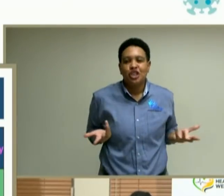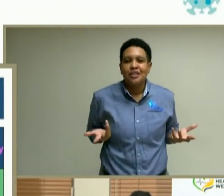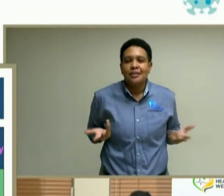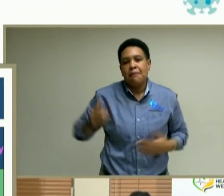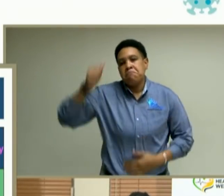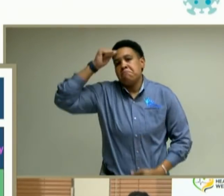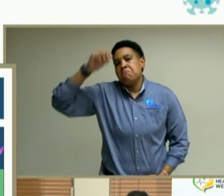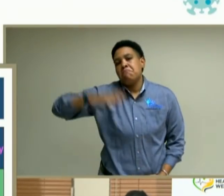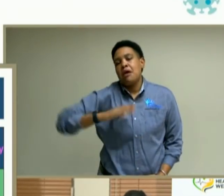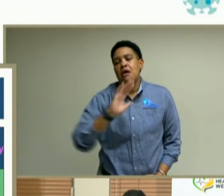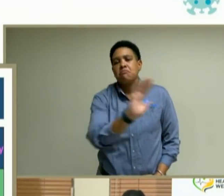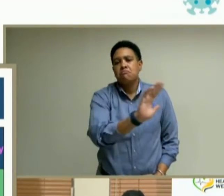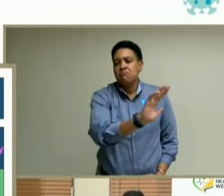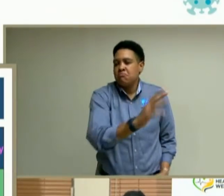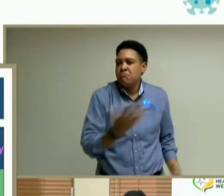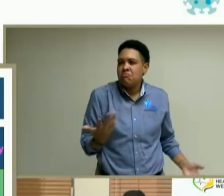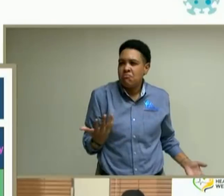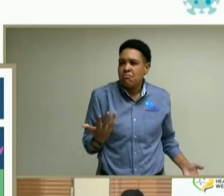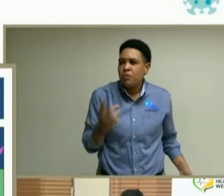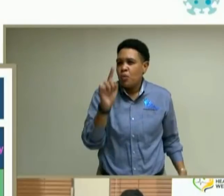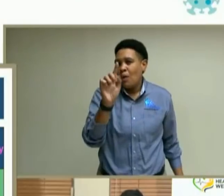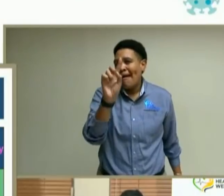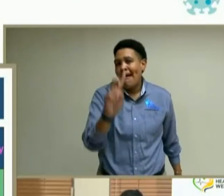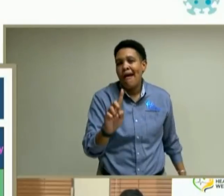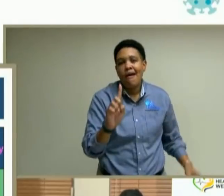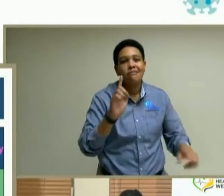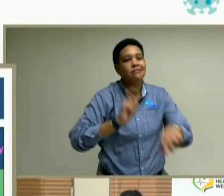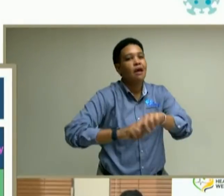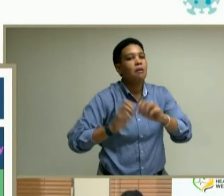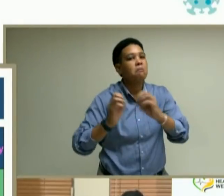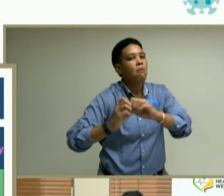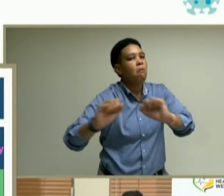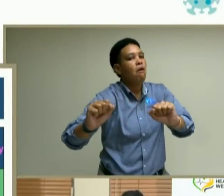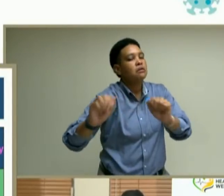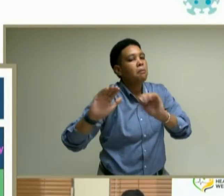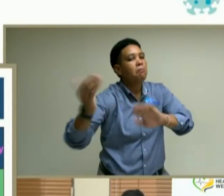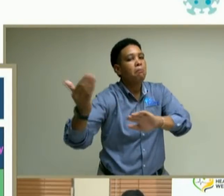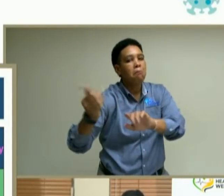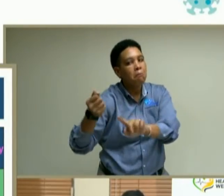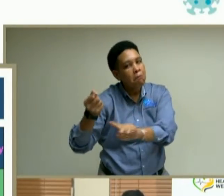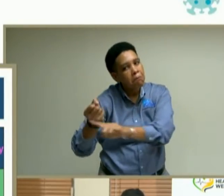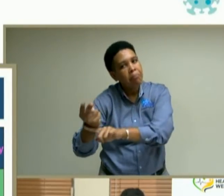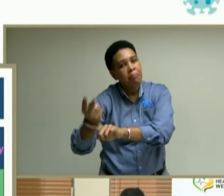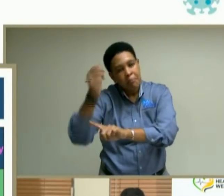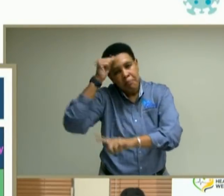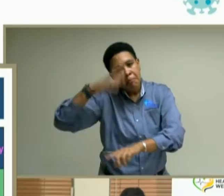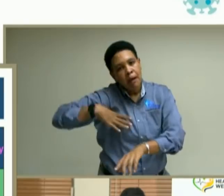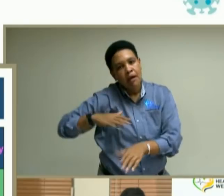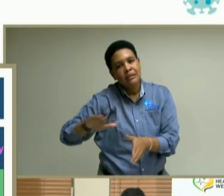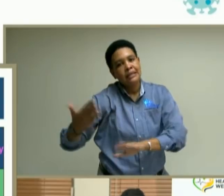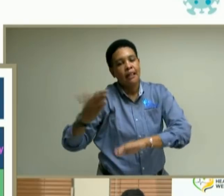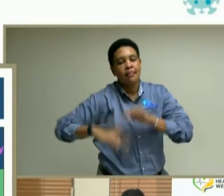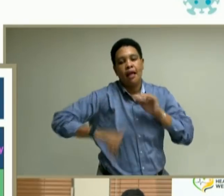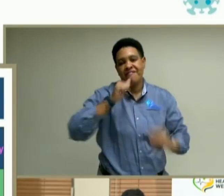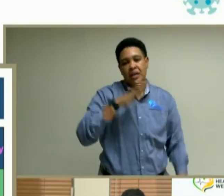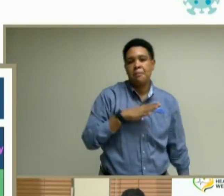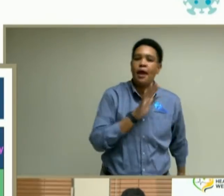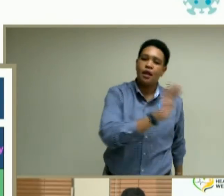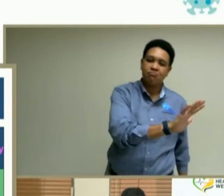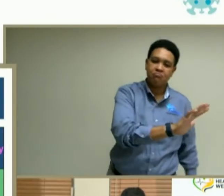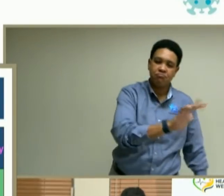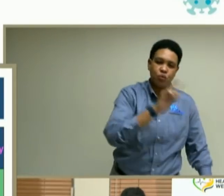Men are 1.5 times more likely to die from COVID-19 than females. This